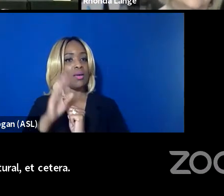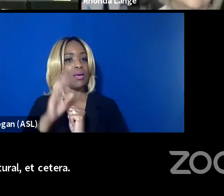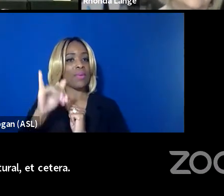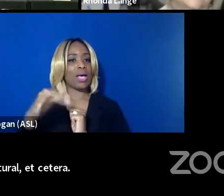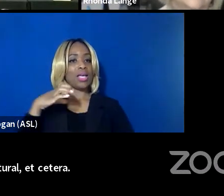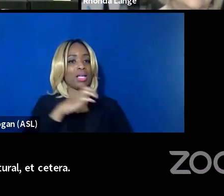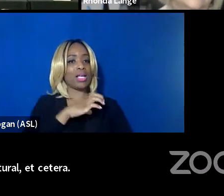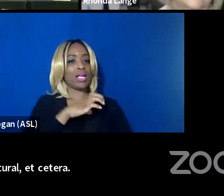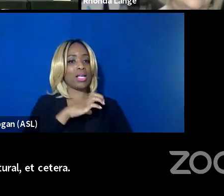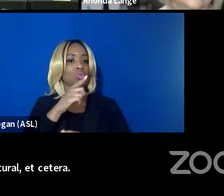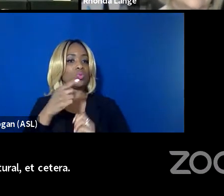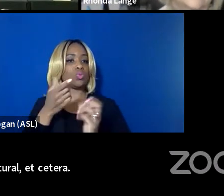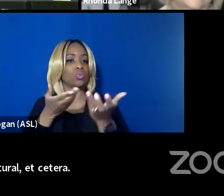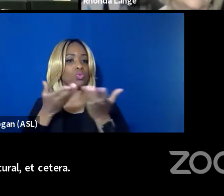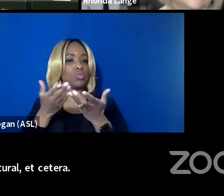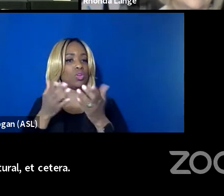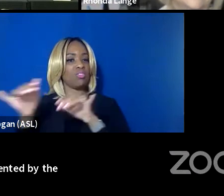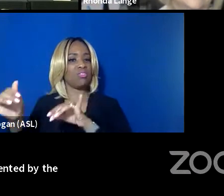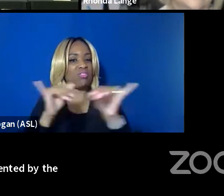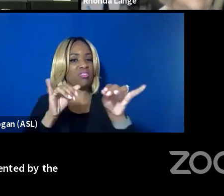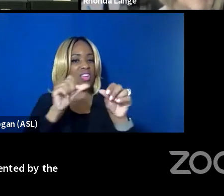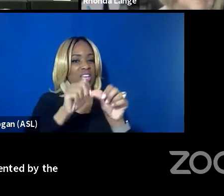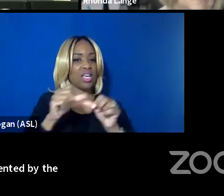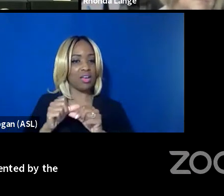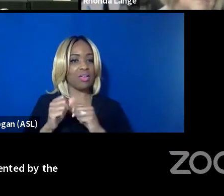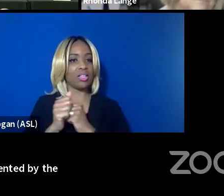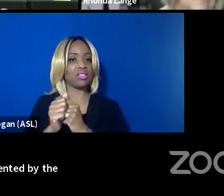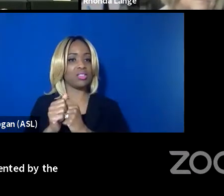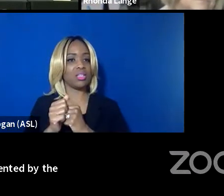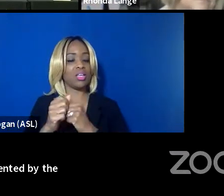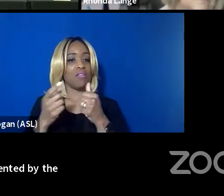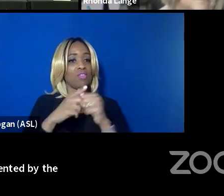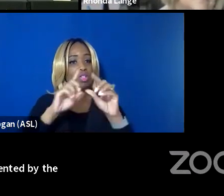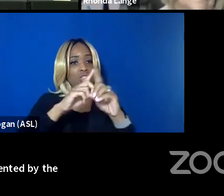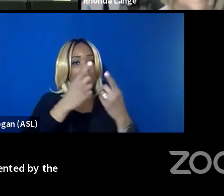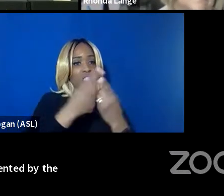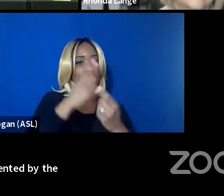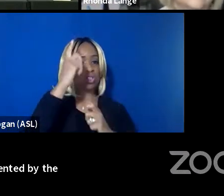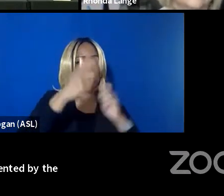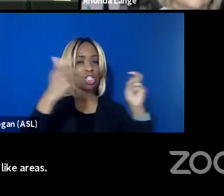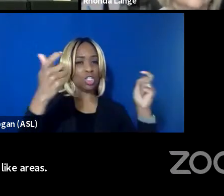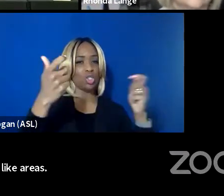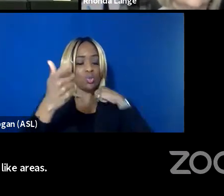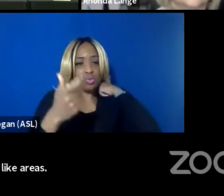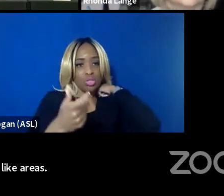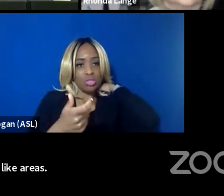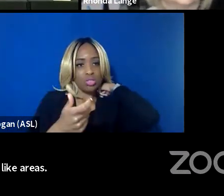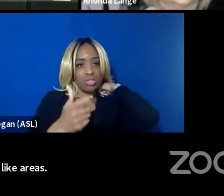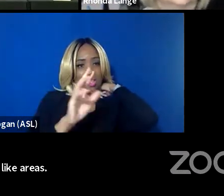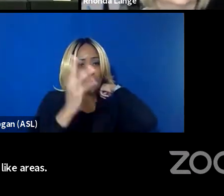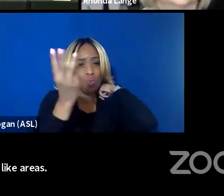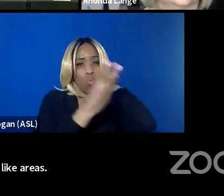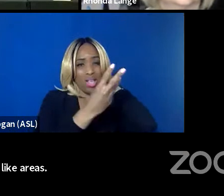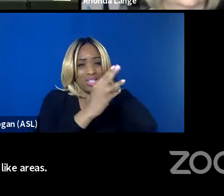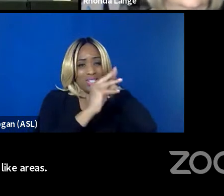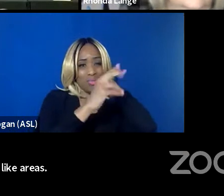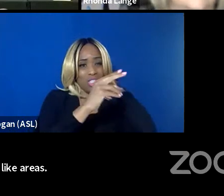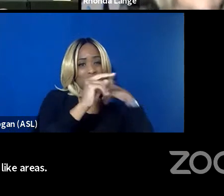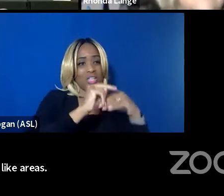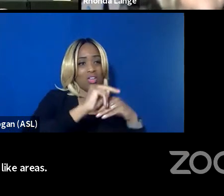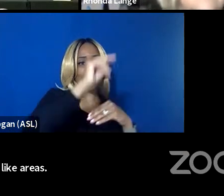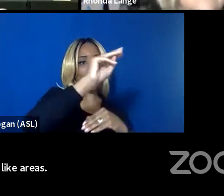congressman serving like areas. The 1st District is huge, covering all of Western Michigan north of Mason